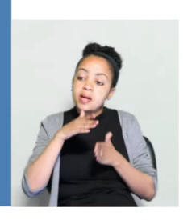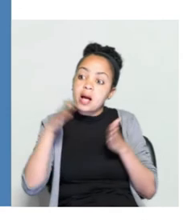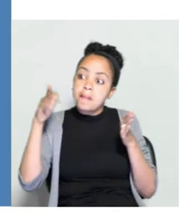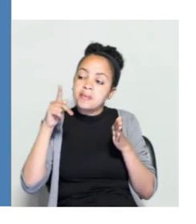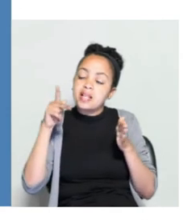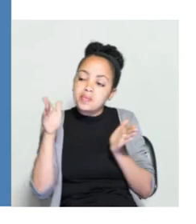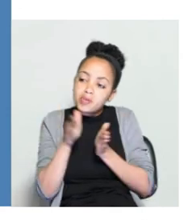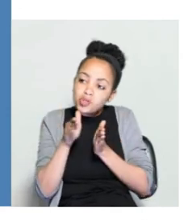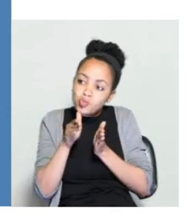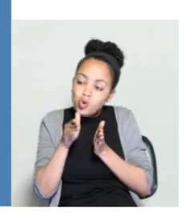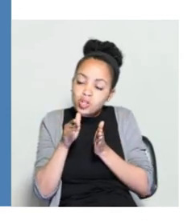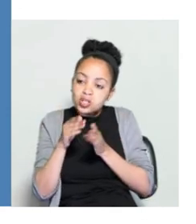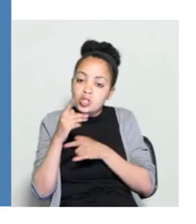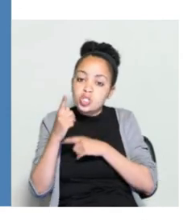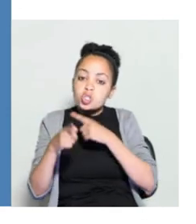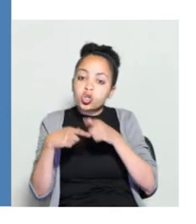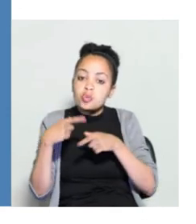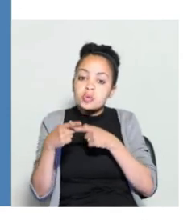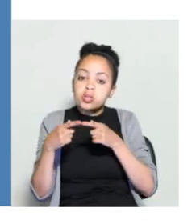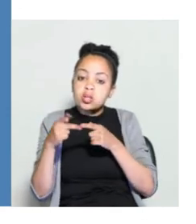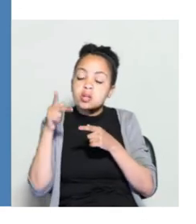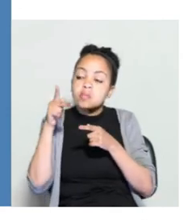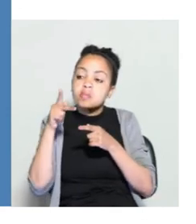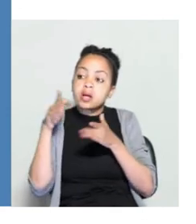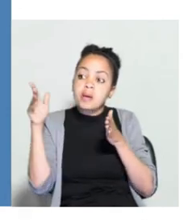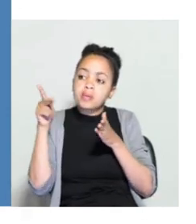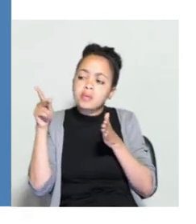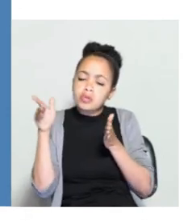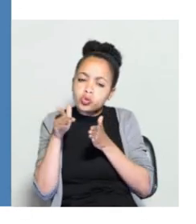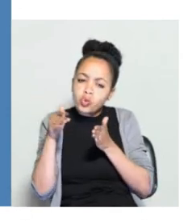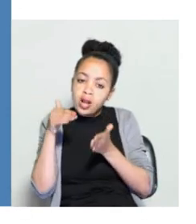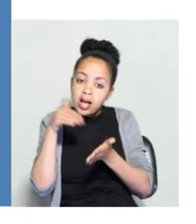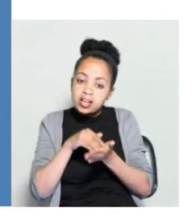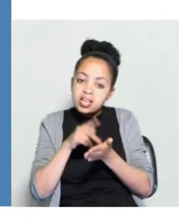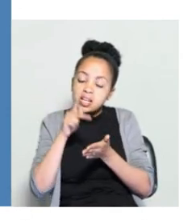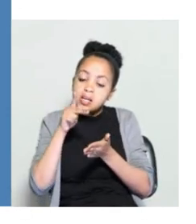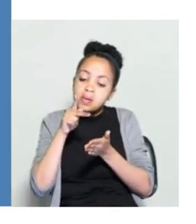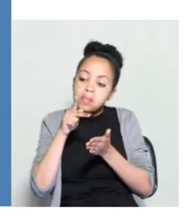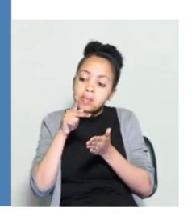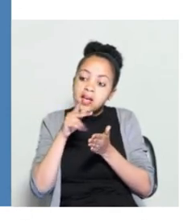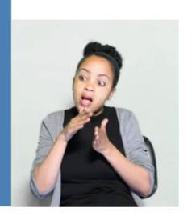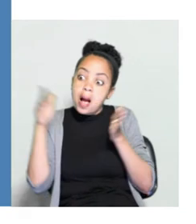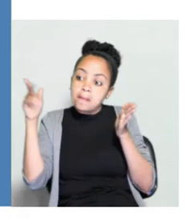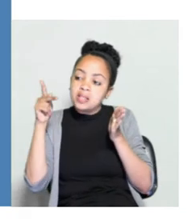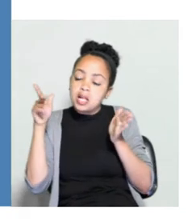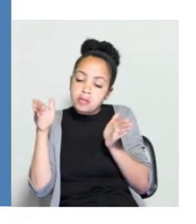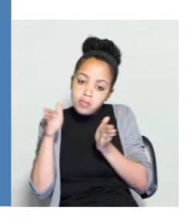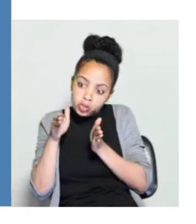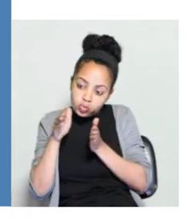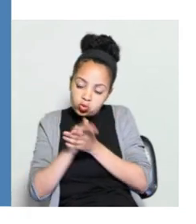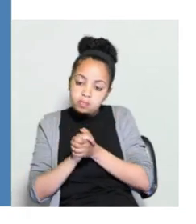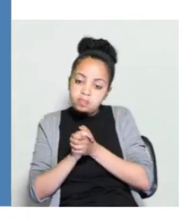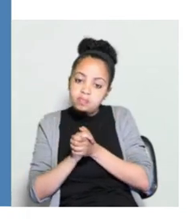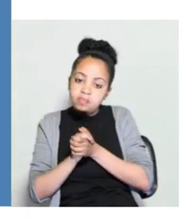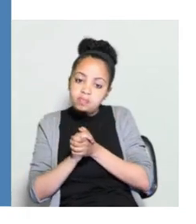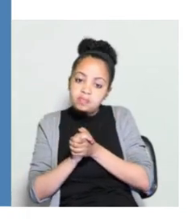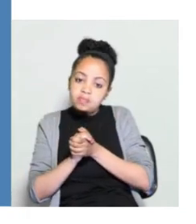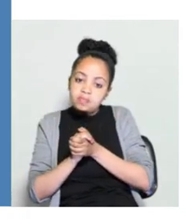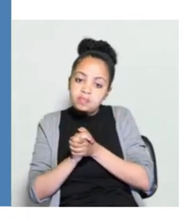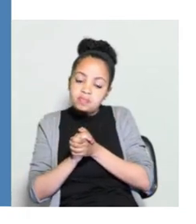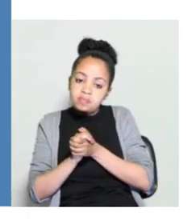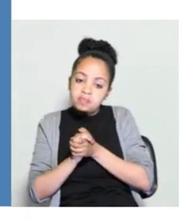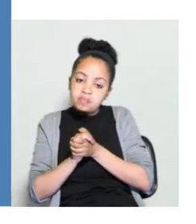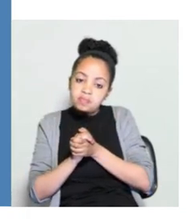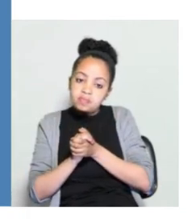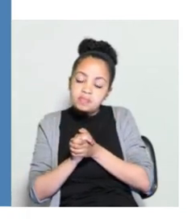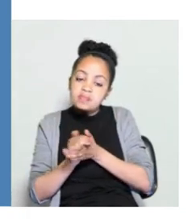capital, P small, which is going to P capital, P small. And again, P capital, P small. And again, which is going to P